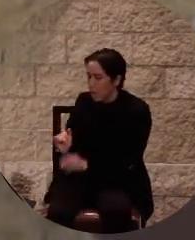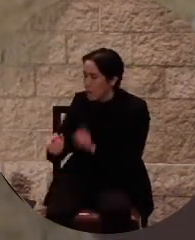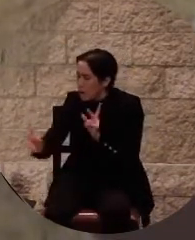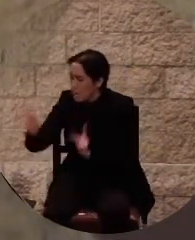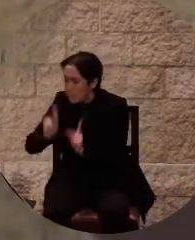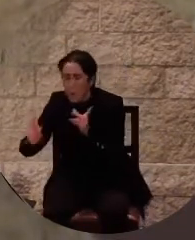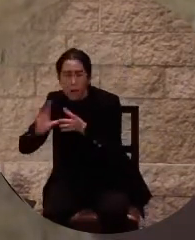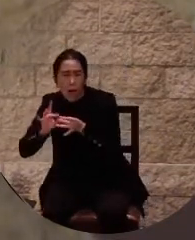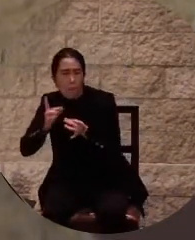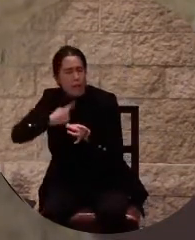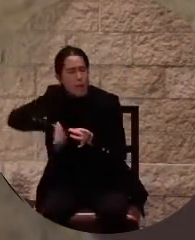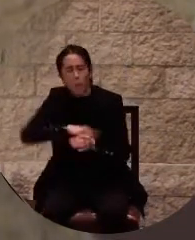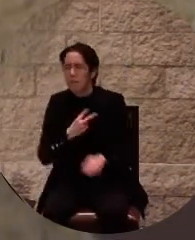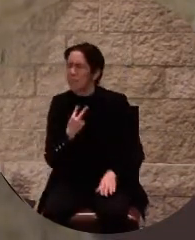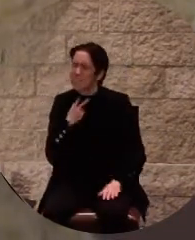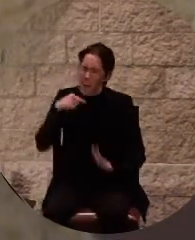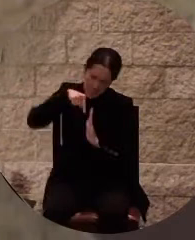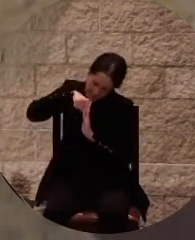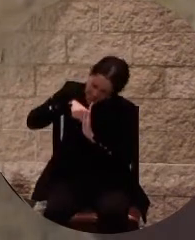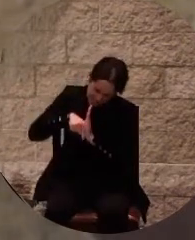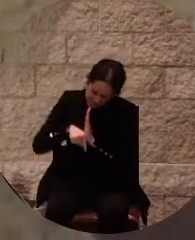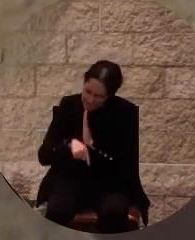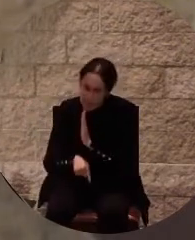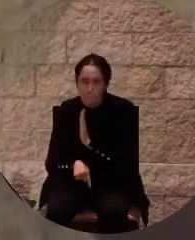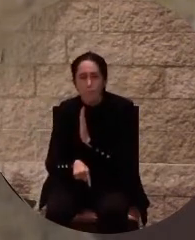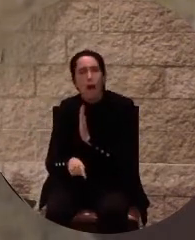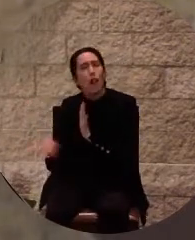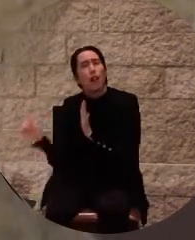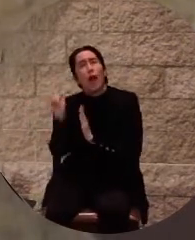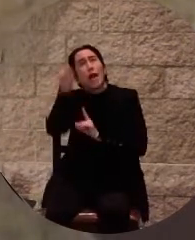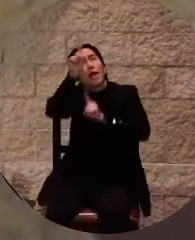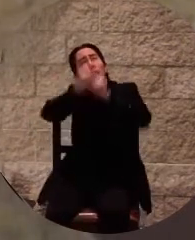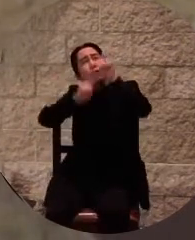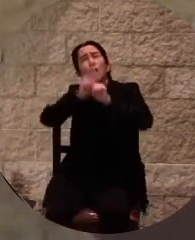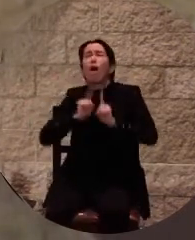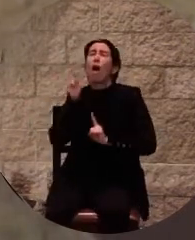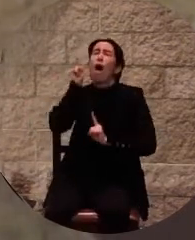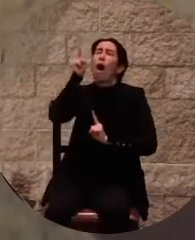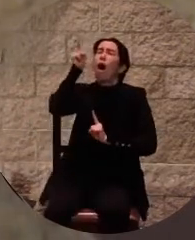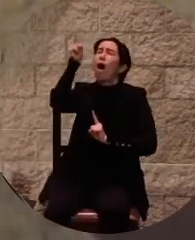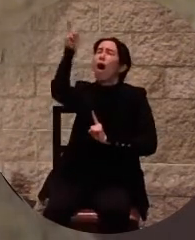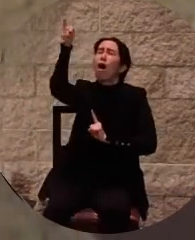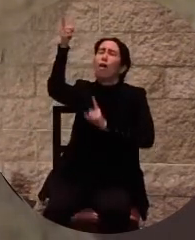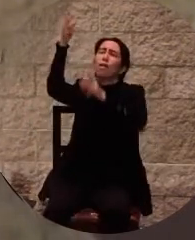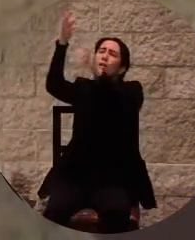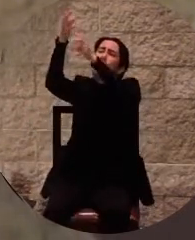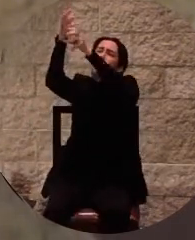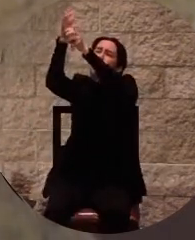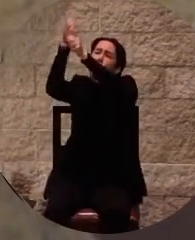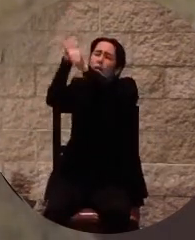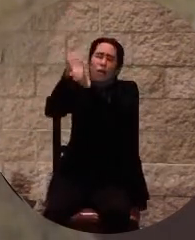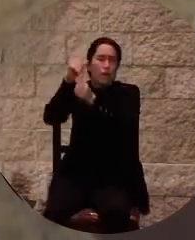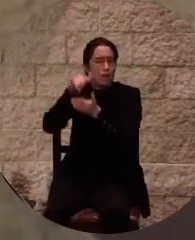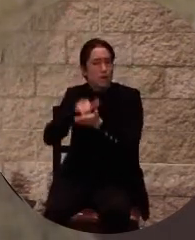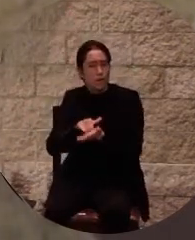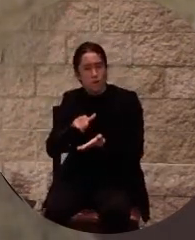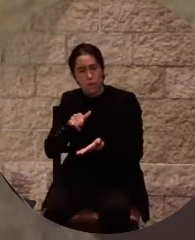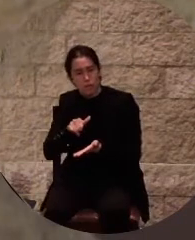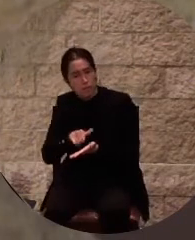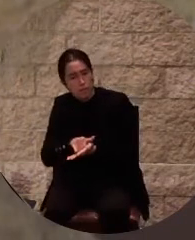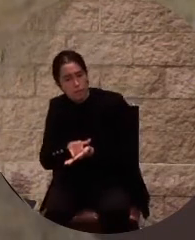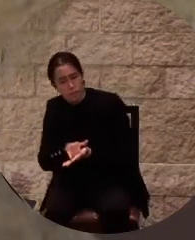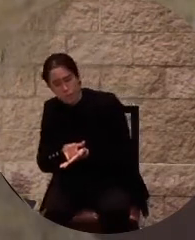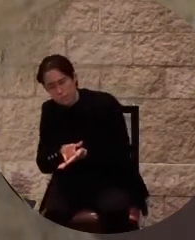They say they're buried far, just like a distant star I